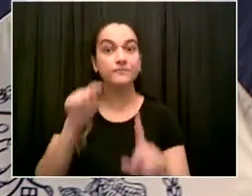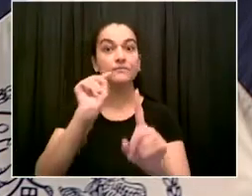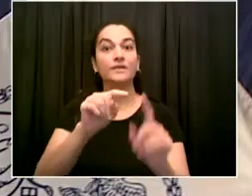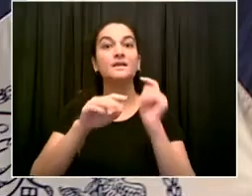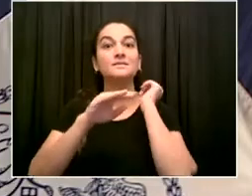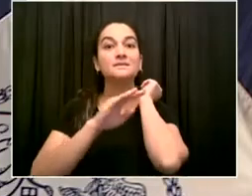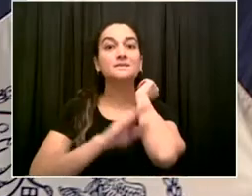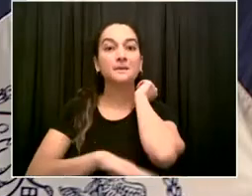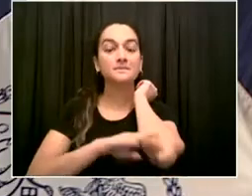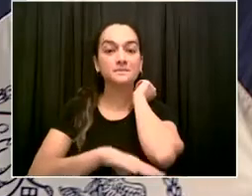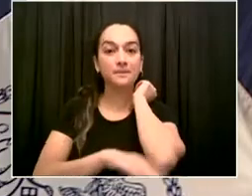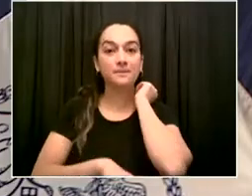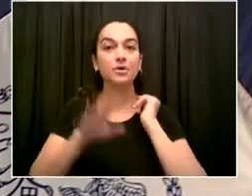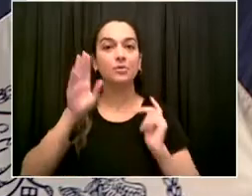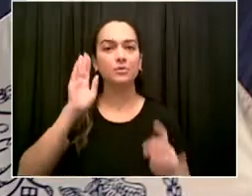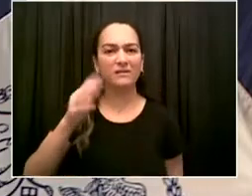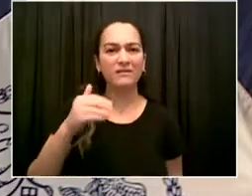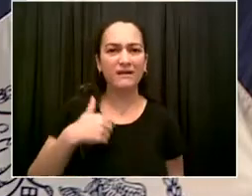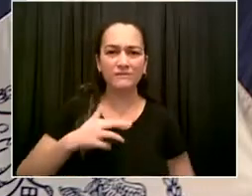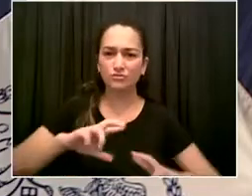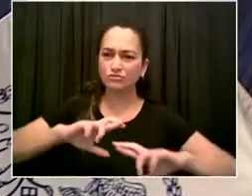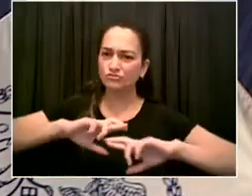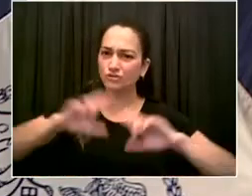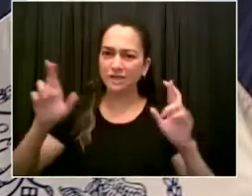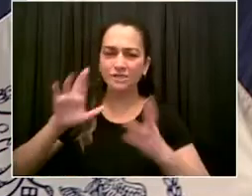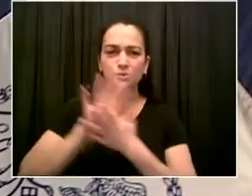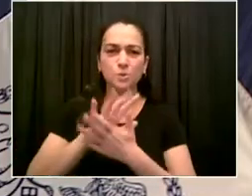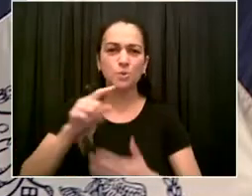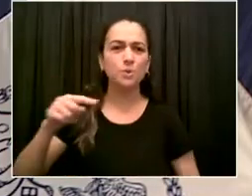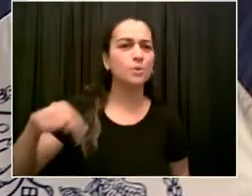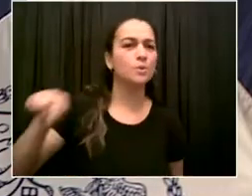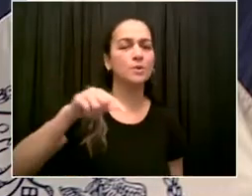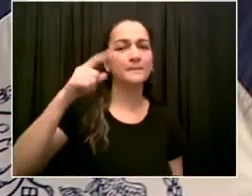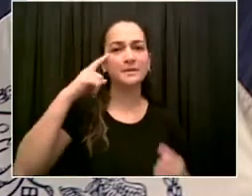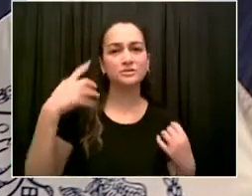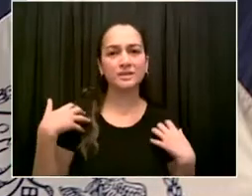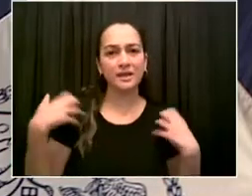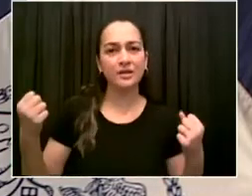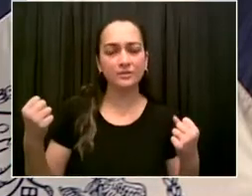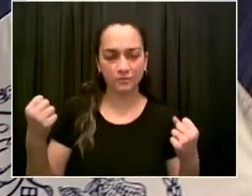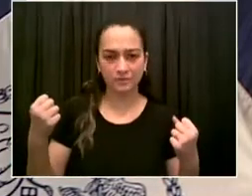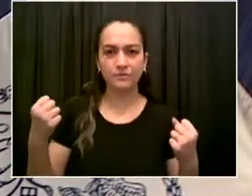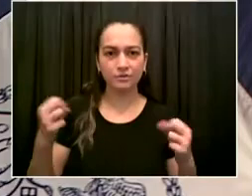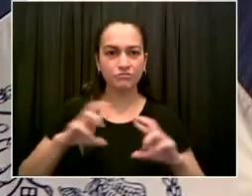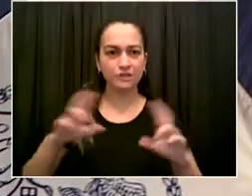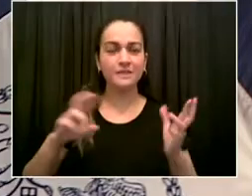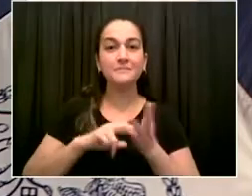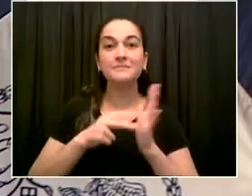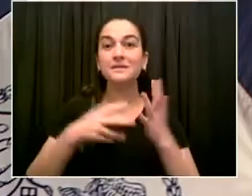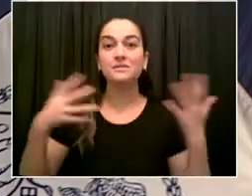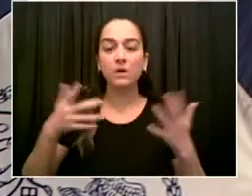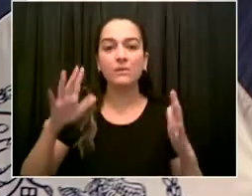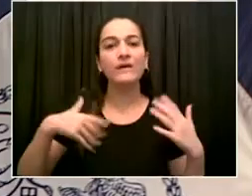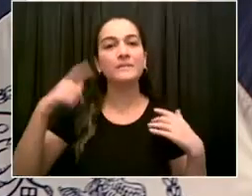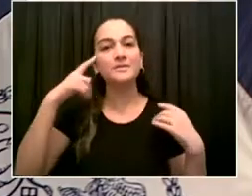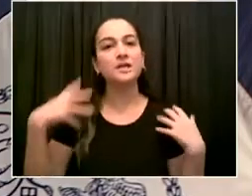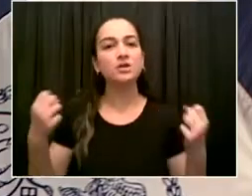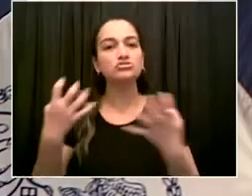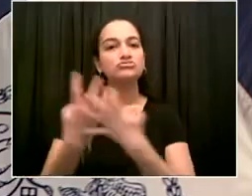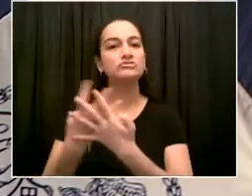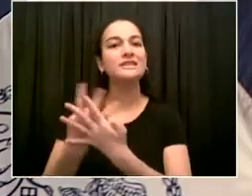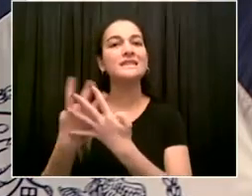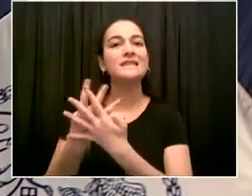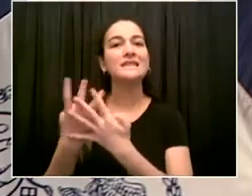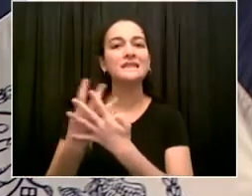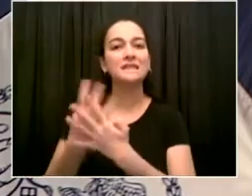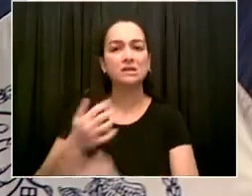with their families. Support at vaccination centers. We know folks getting vaccinated also are going through everything else, making sure right then and